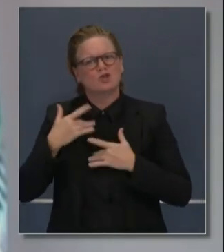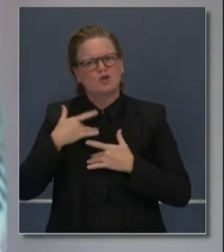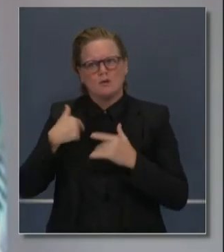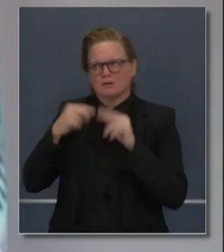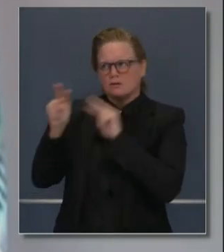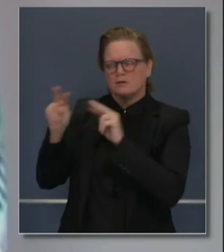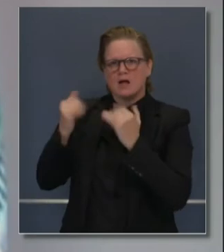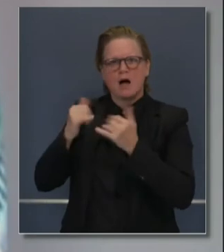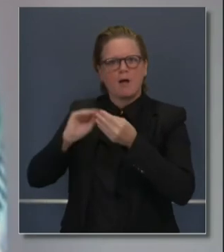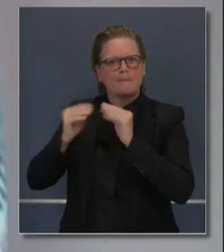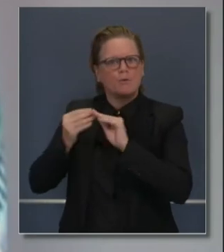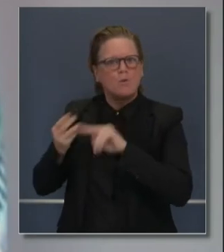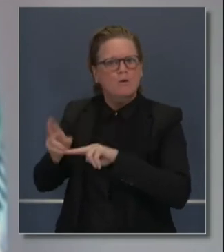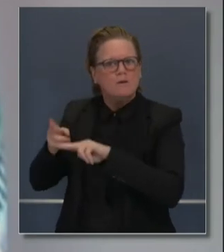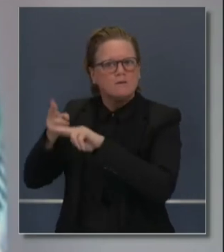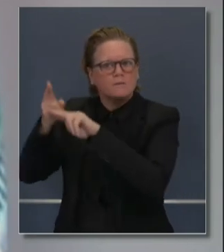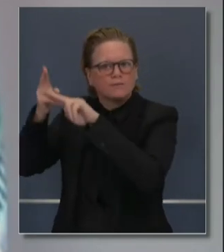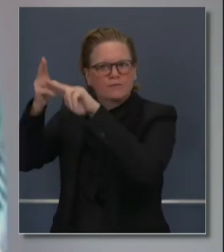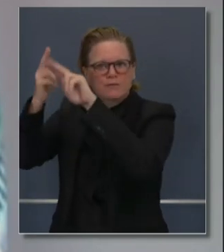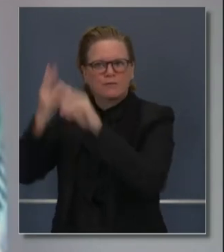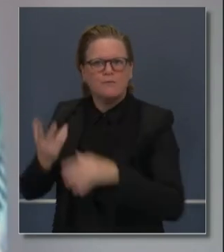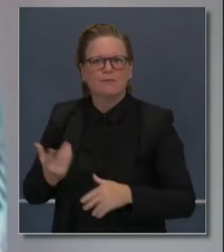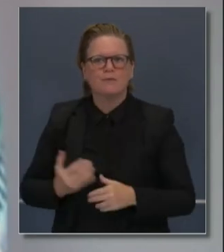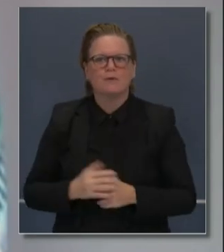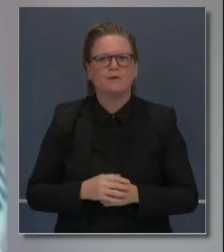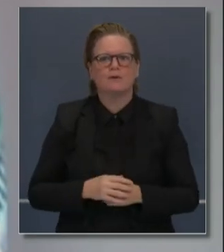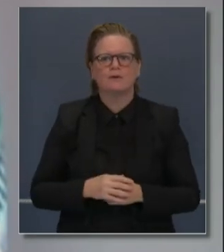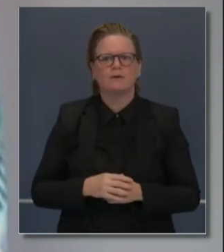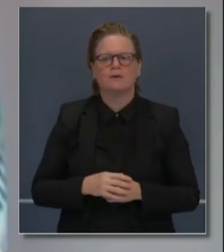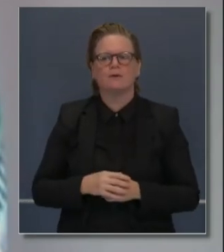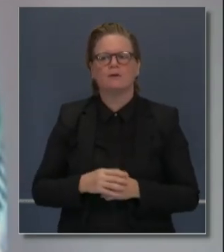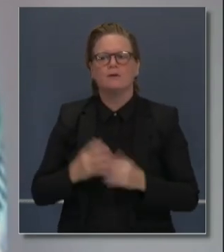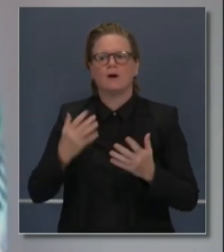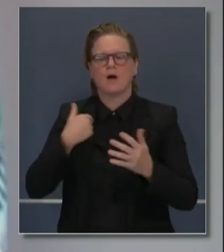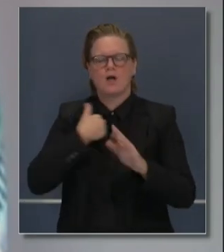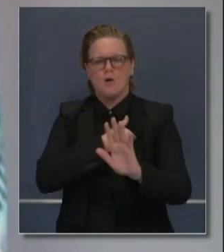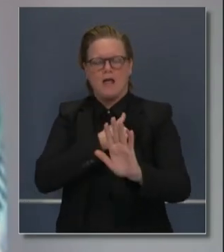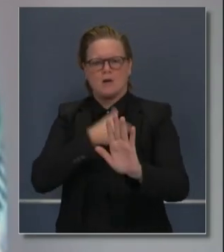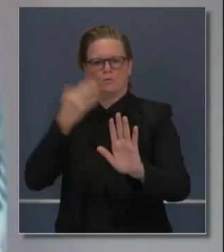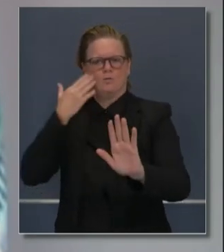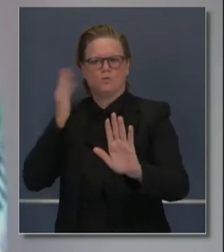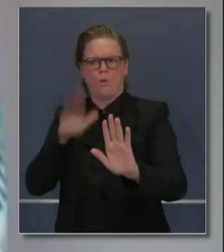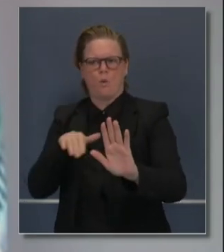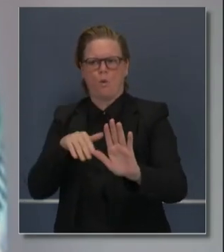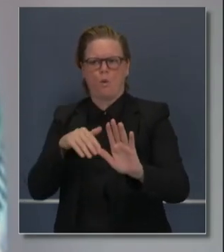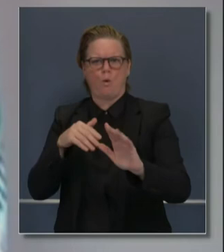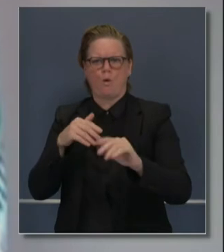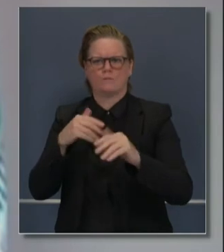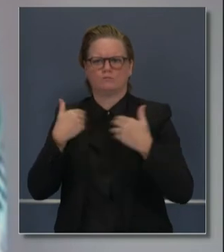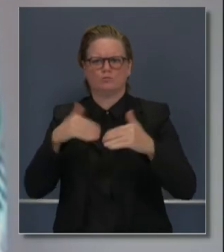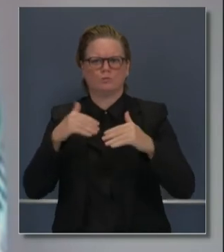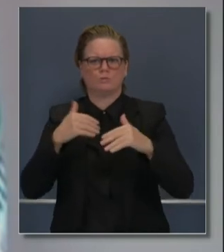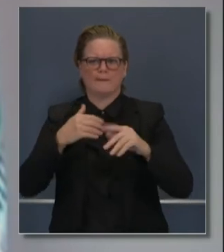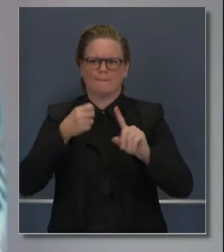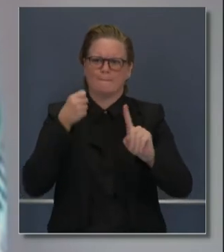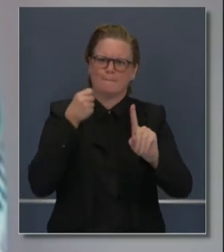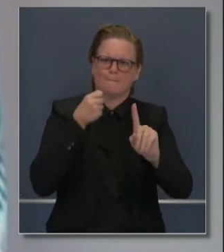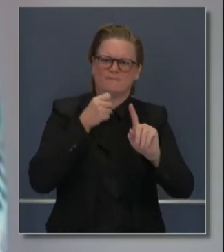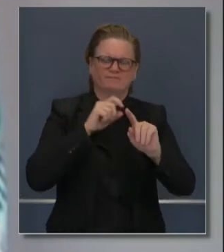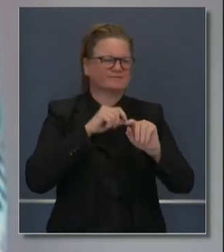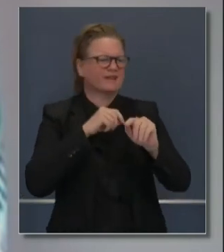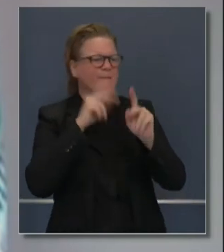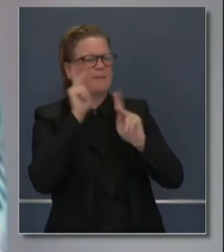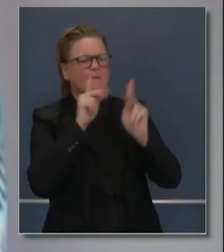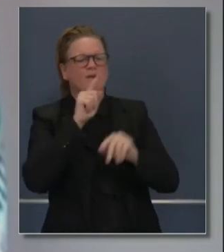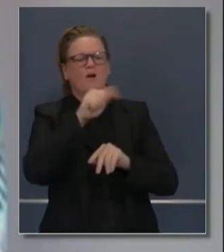stopping some procedures earlier than we needed to created other health consequences beyond COVID. We always look at this not